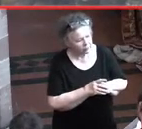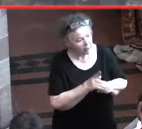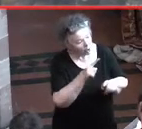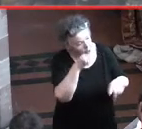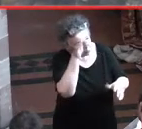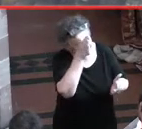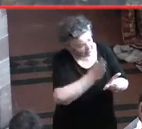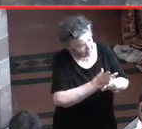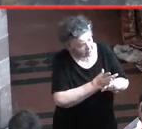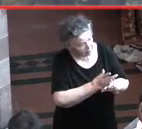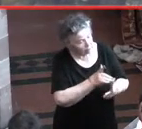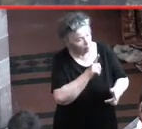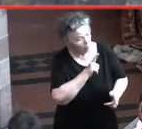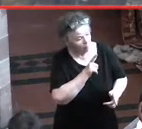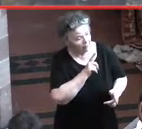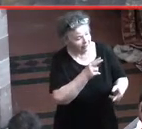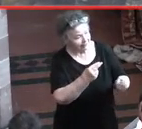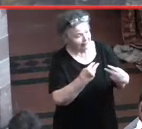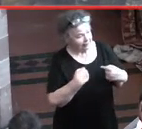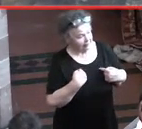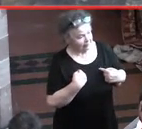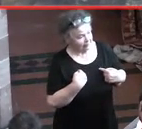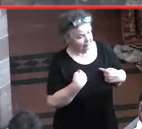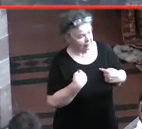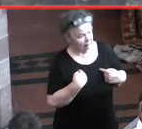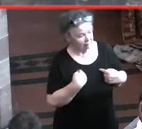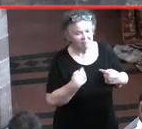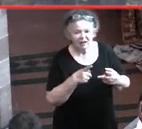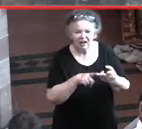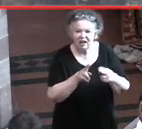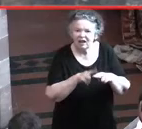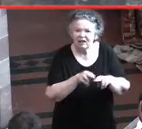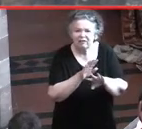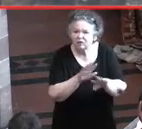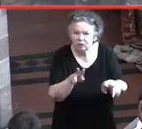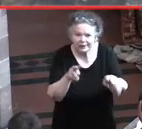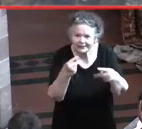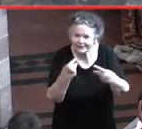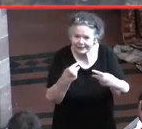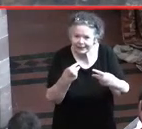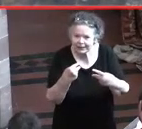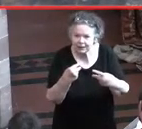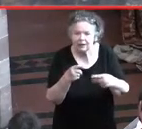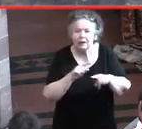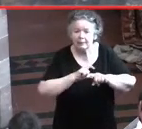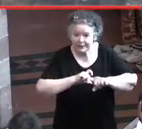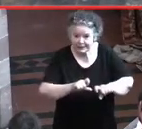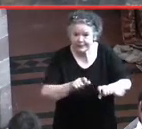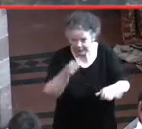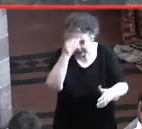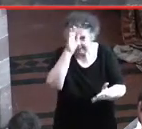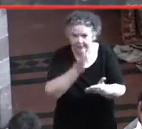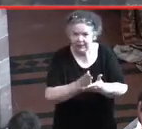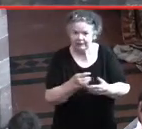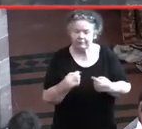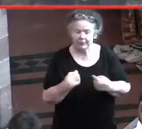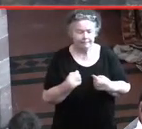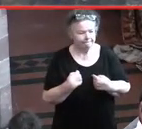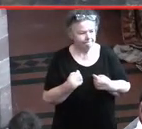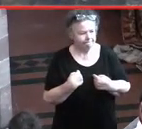believed because you have seen me? Blessed are those who have not seen and have come to